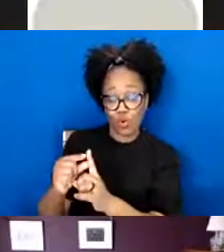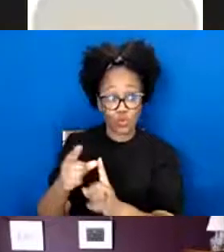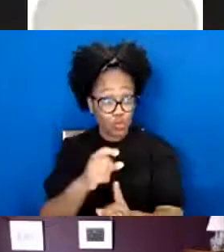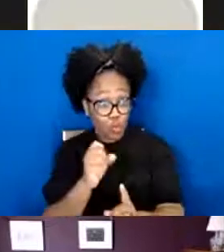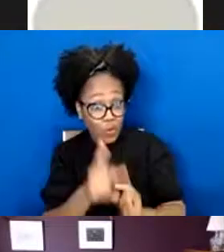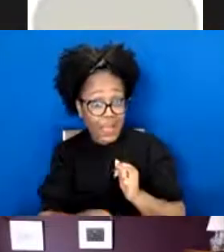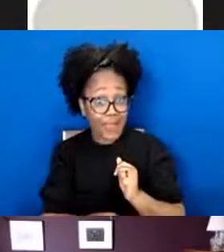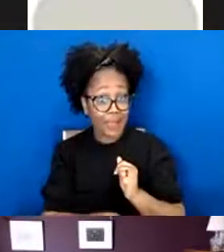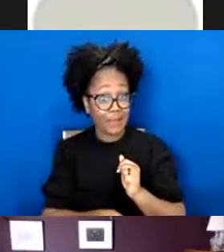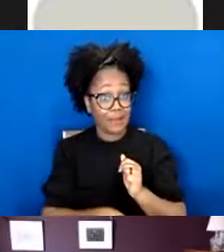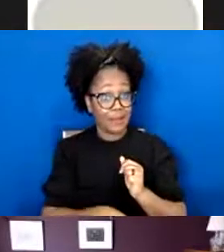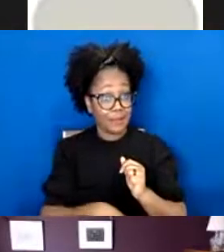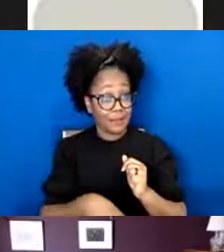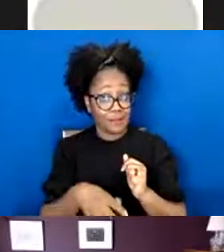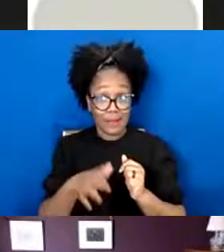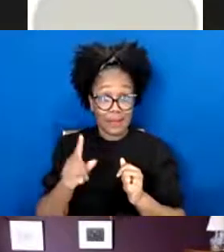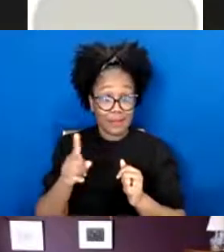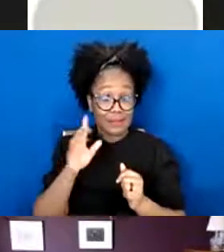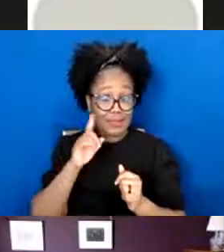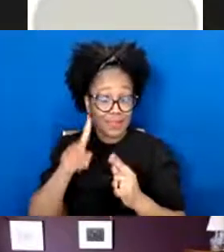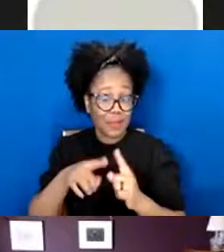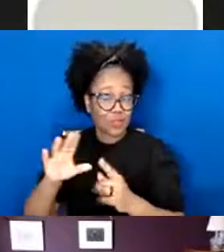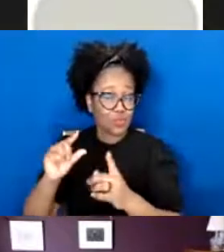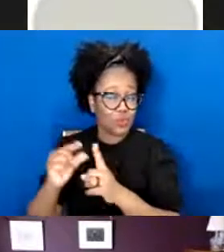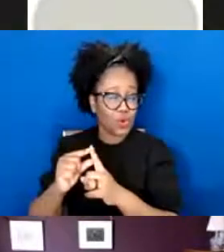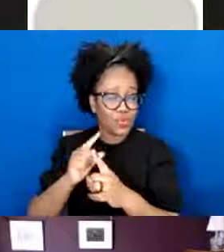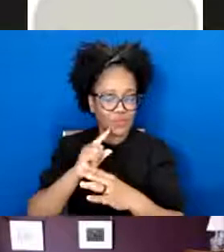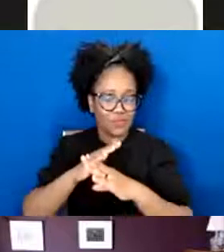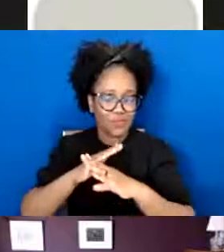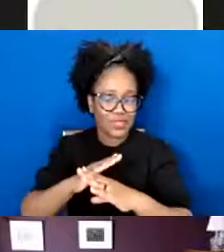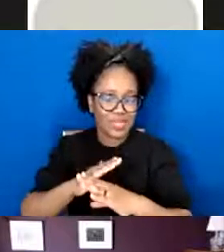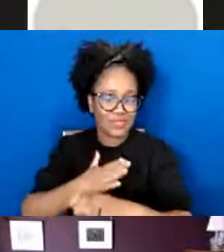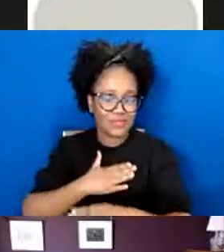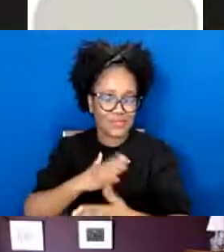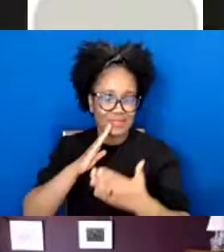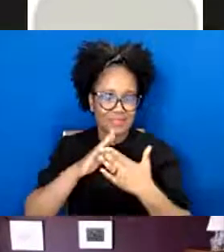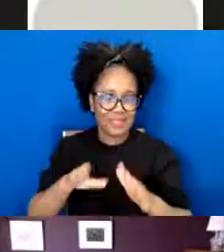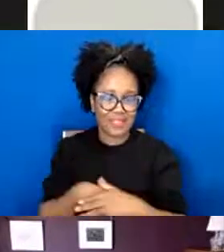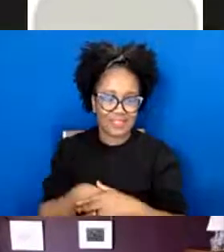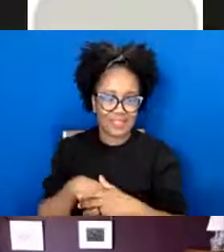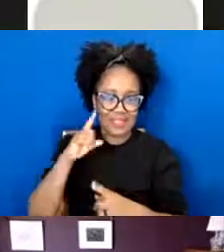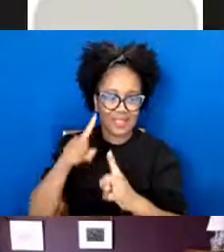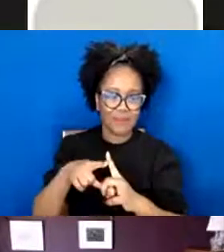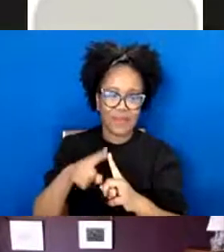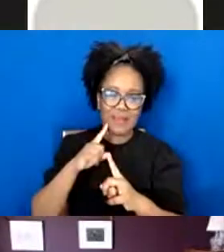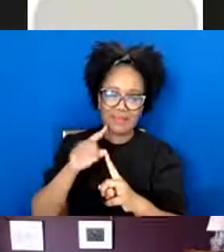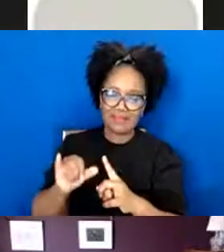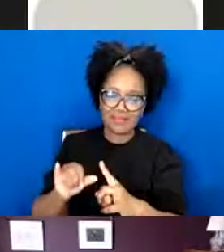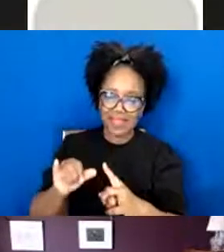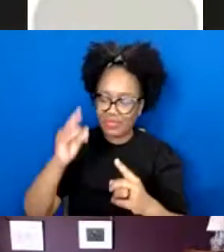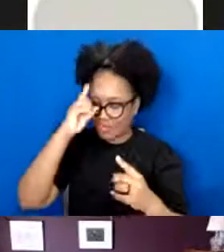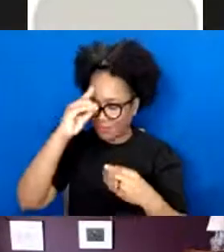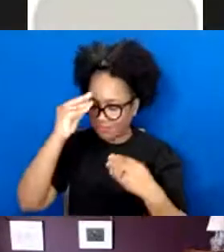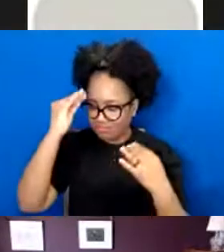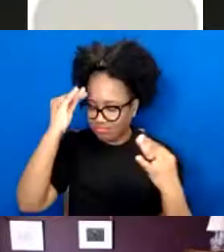multicolored sheets. I was safe in my head and adventures awaited me. How in the silence, when your son threw me to the ground, my ears